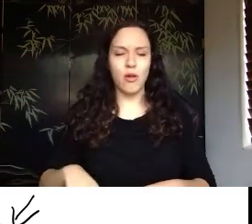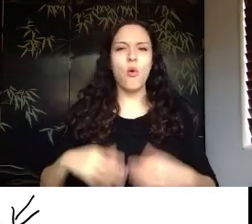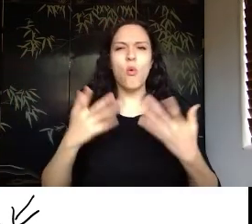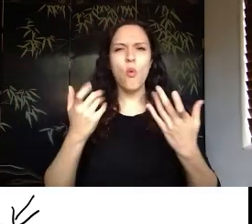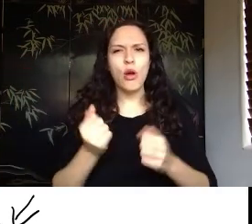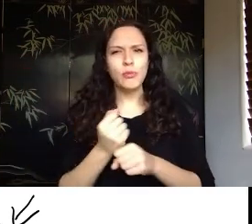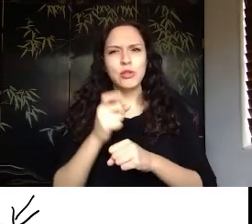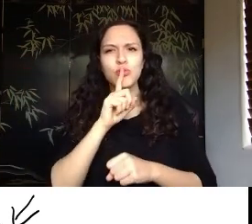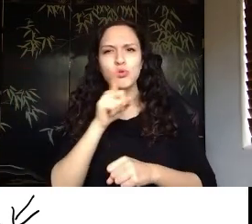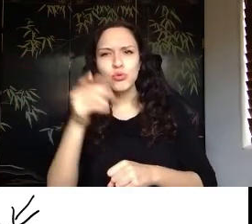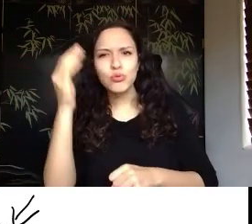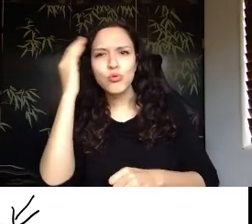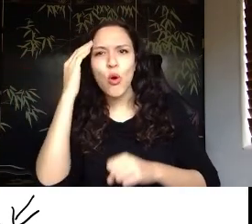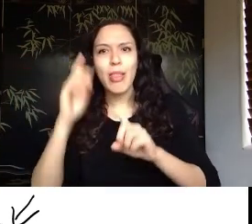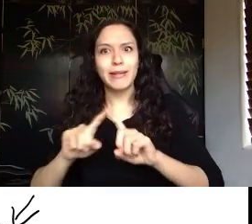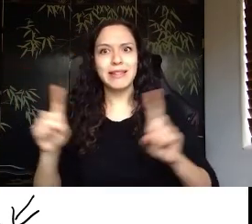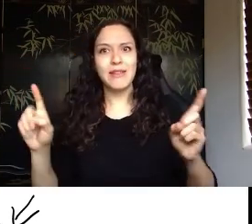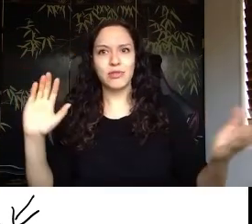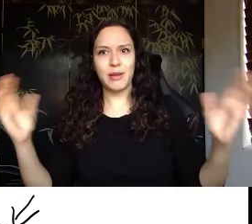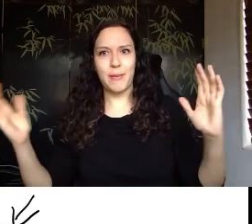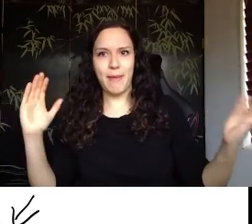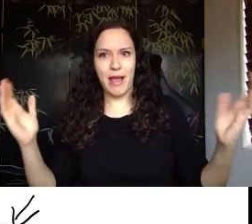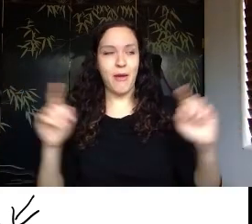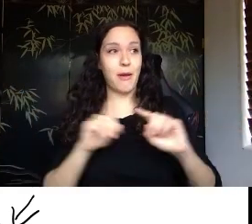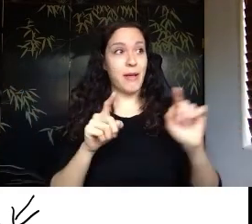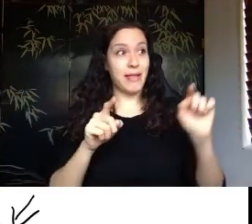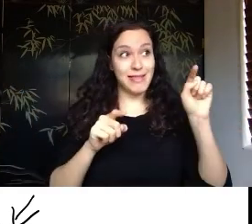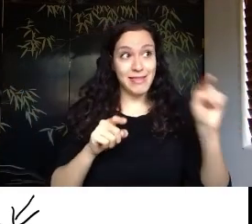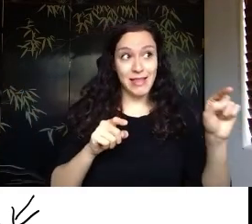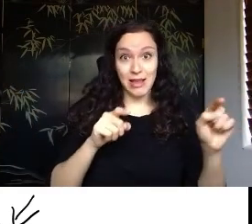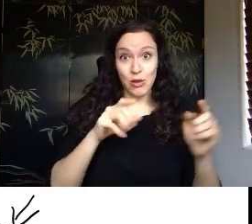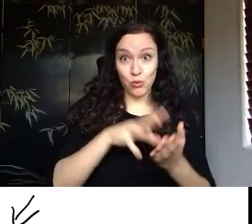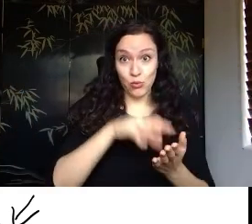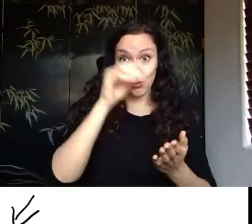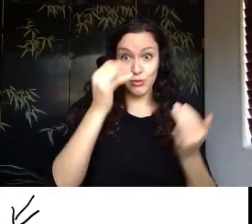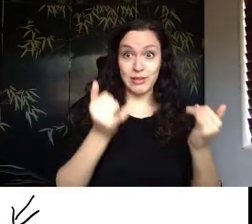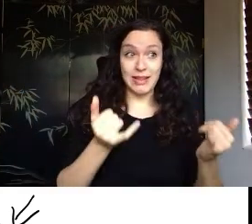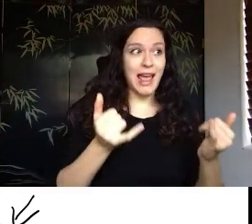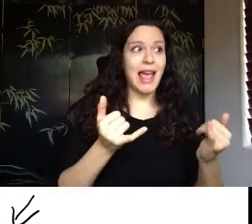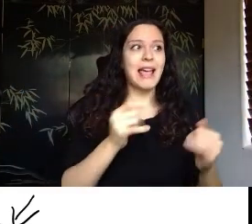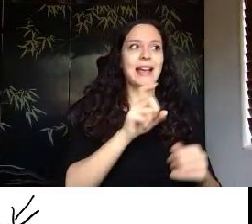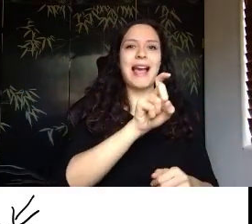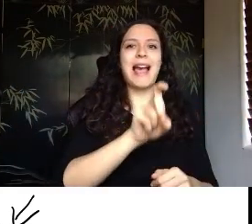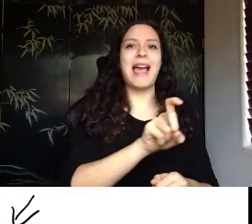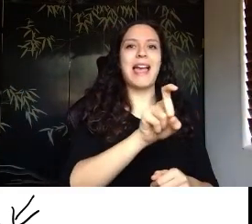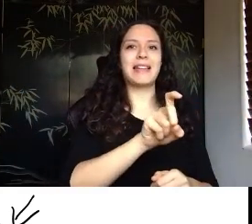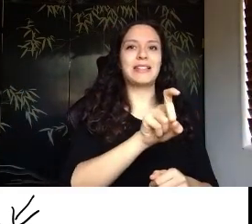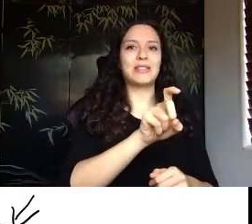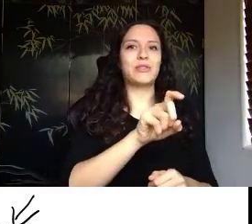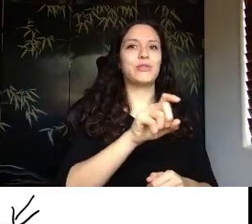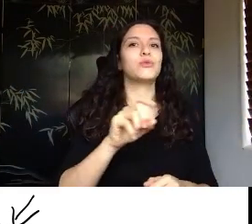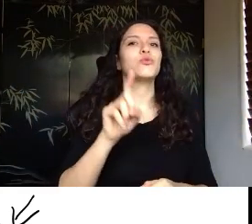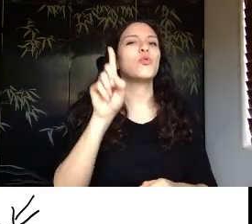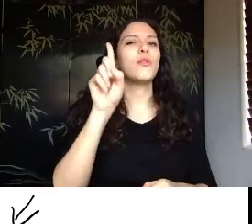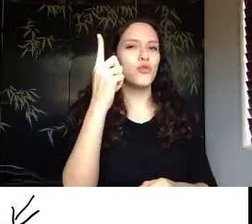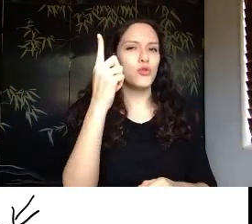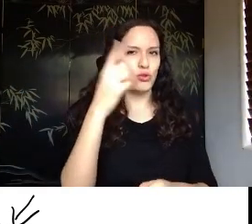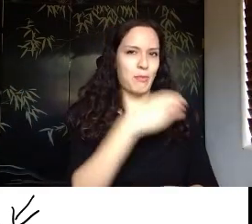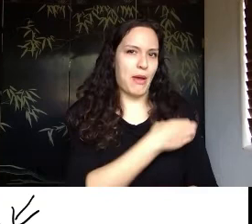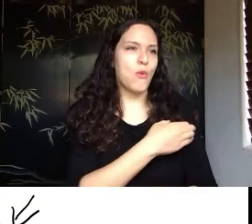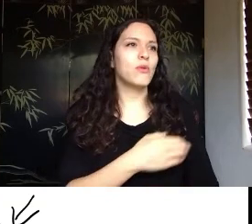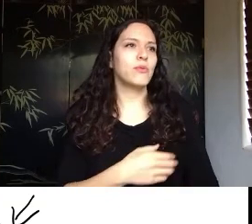the difference. So just to clarify, I'm going to put 3 different equations here, and I want you to figure out which one is a